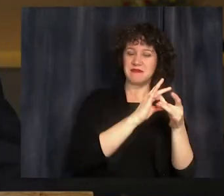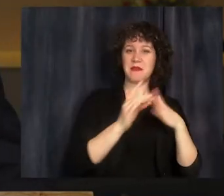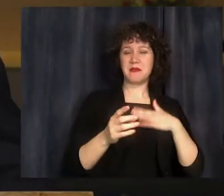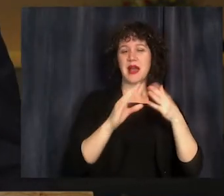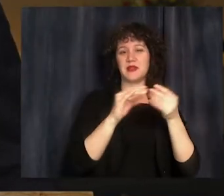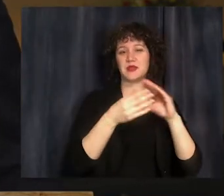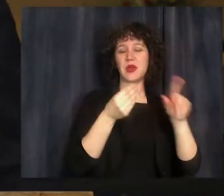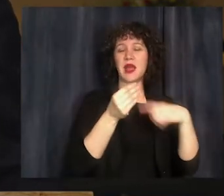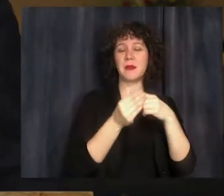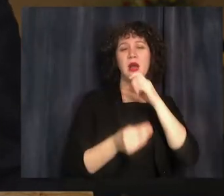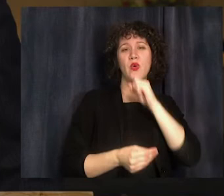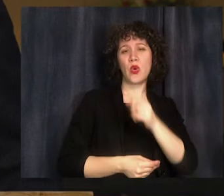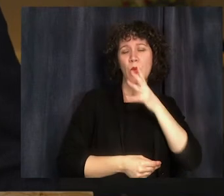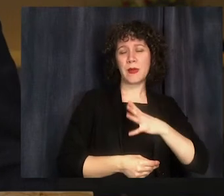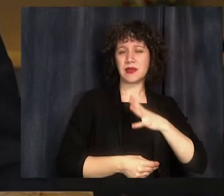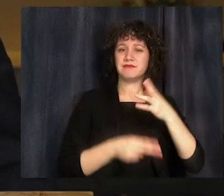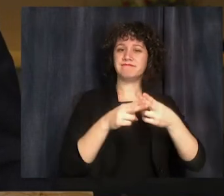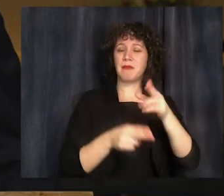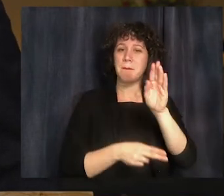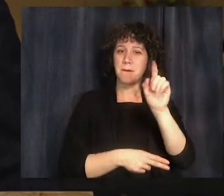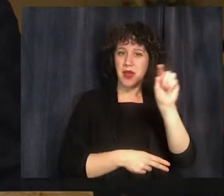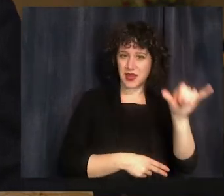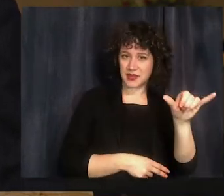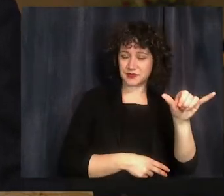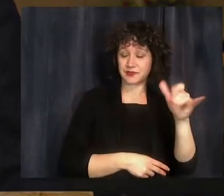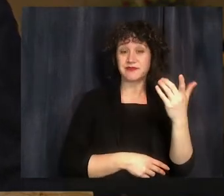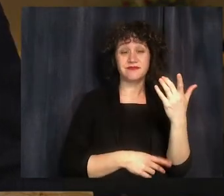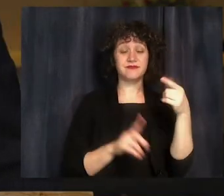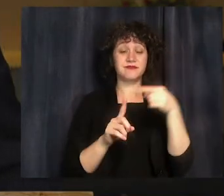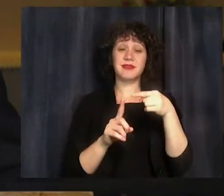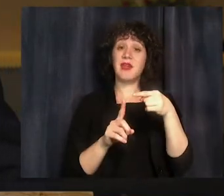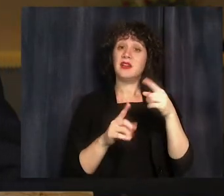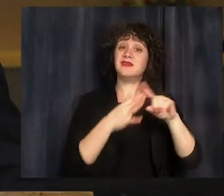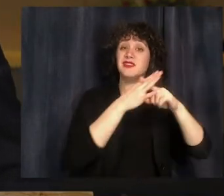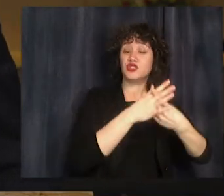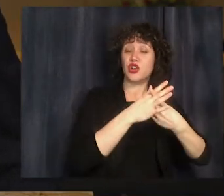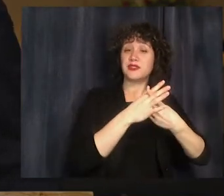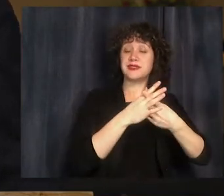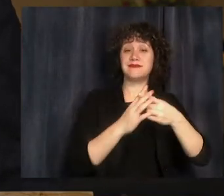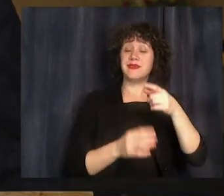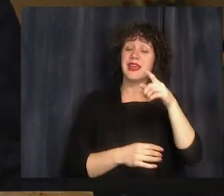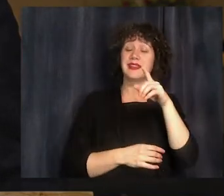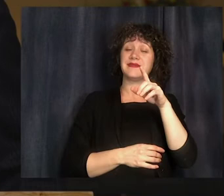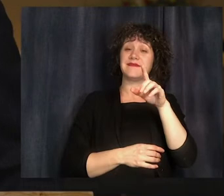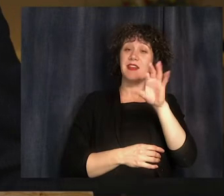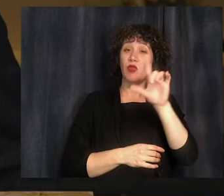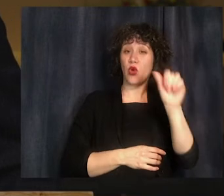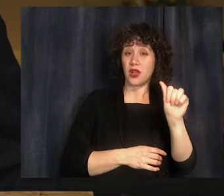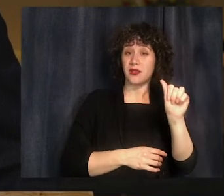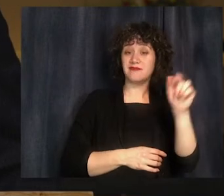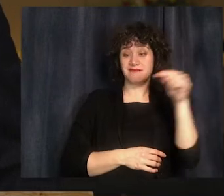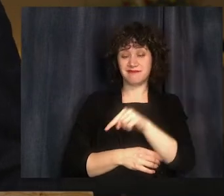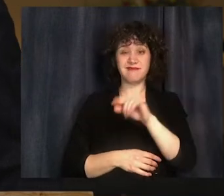story. The story begins in Vero Beach, Florida, a place that's always been very special to me, nearly my entire adult